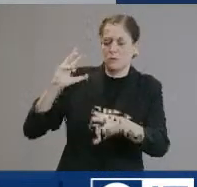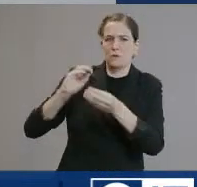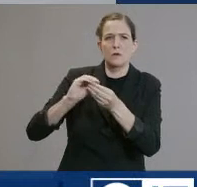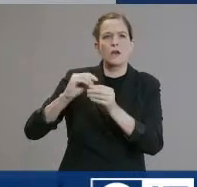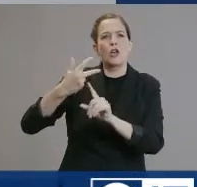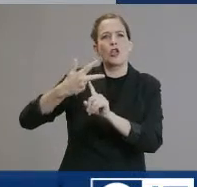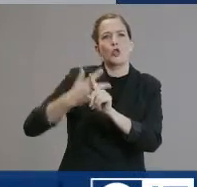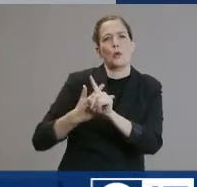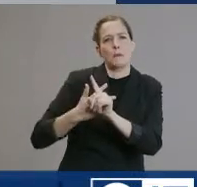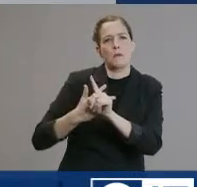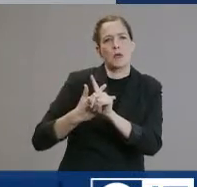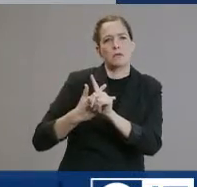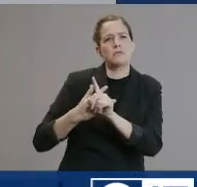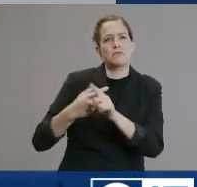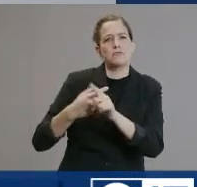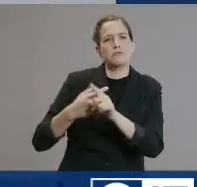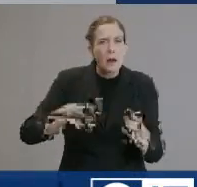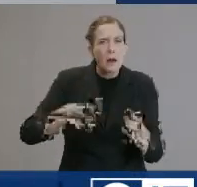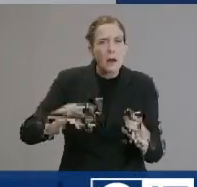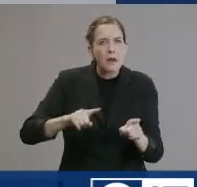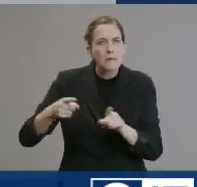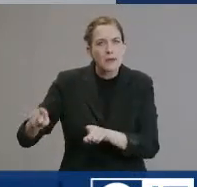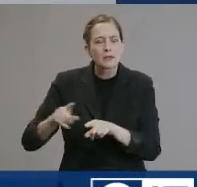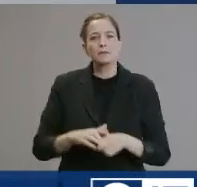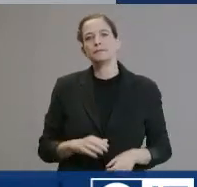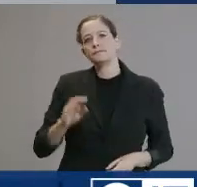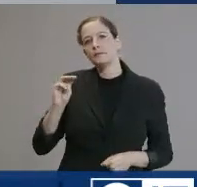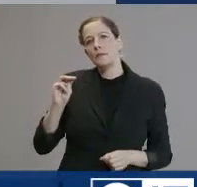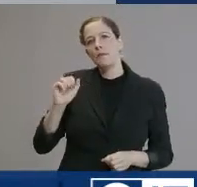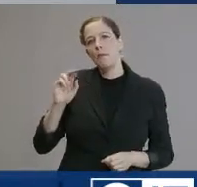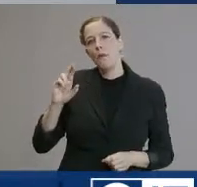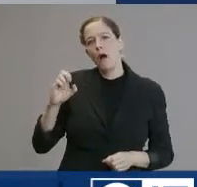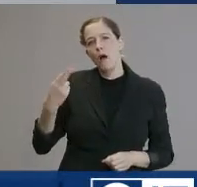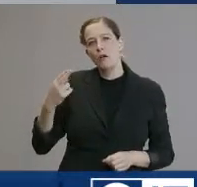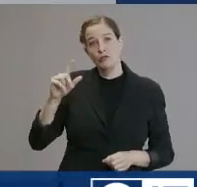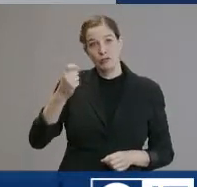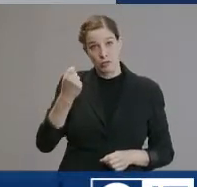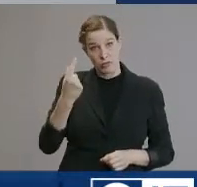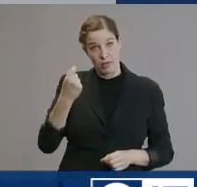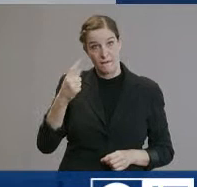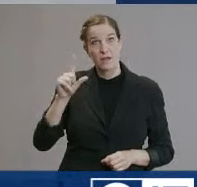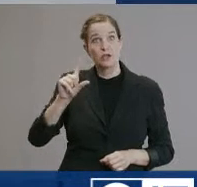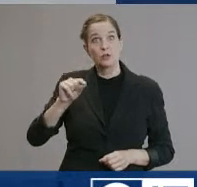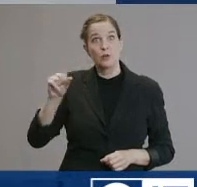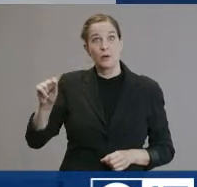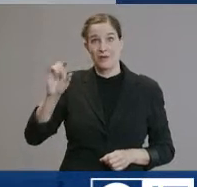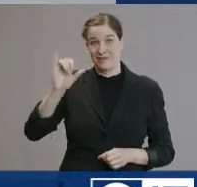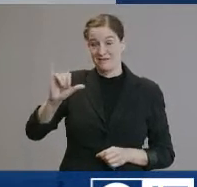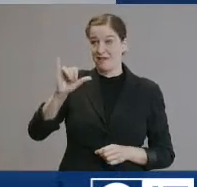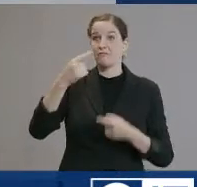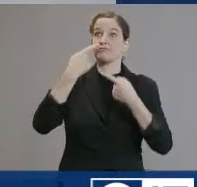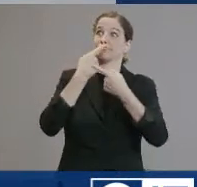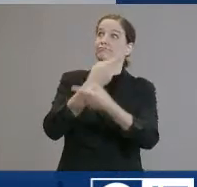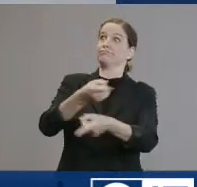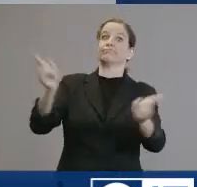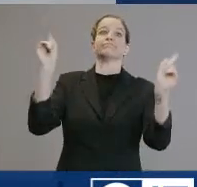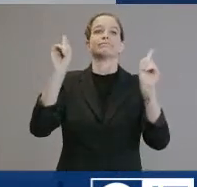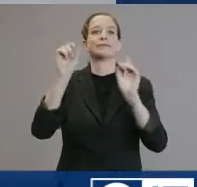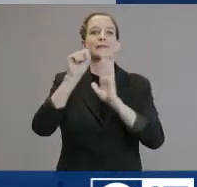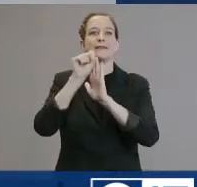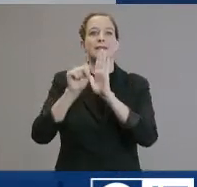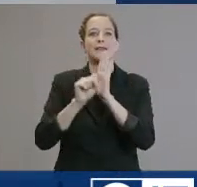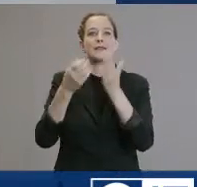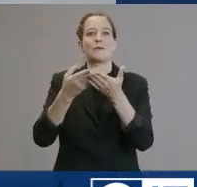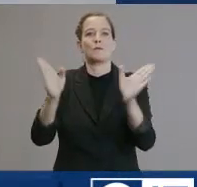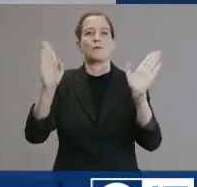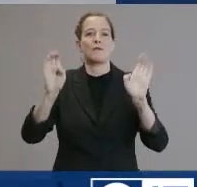March 11th, 2020, there was a declaration of statewide emergency that was made from the governor's office,